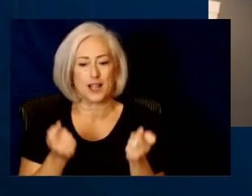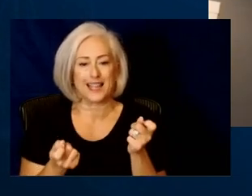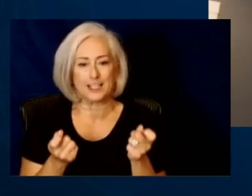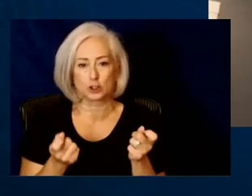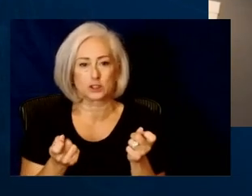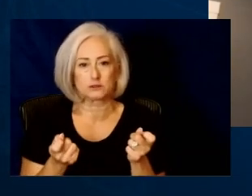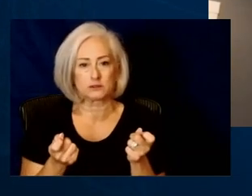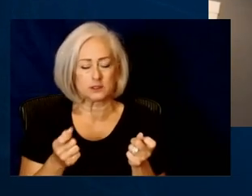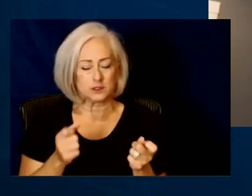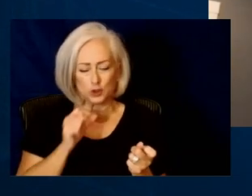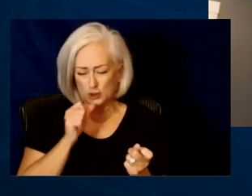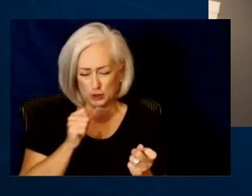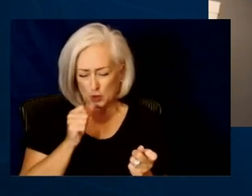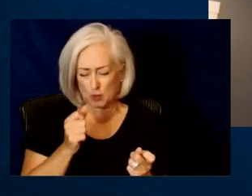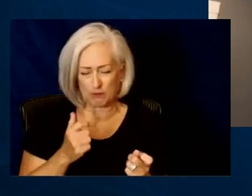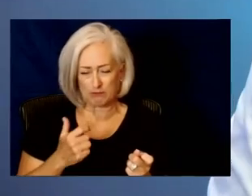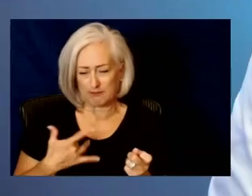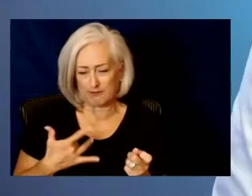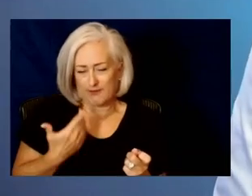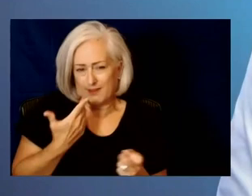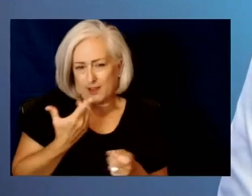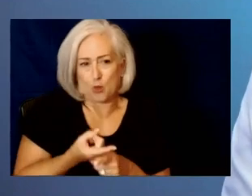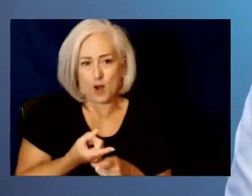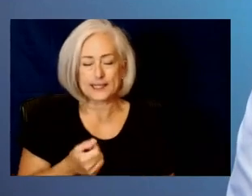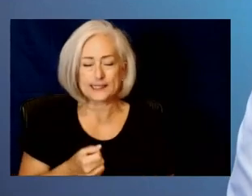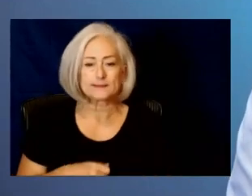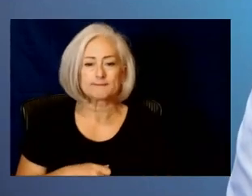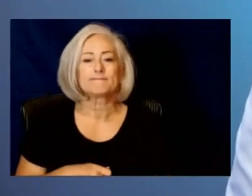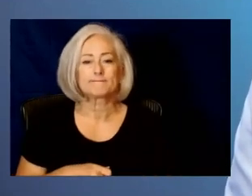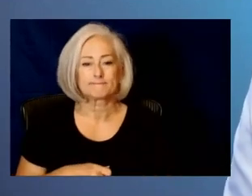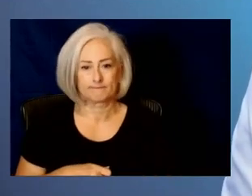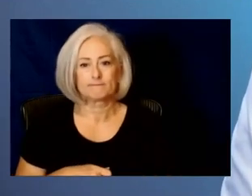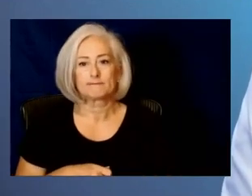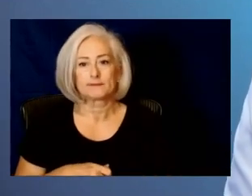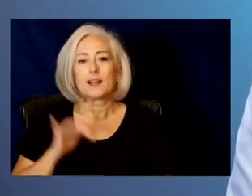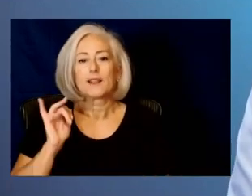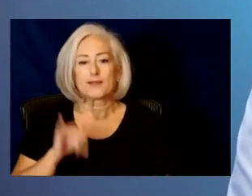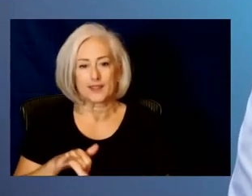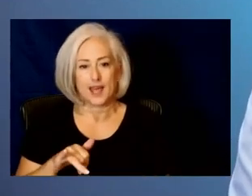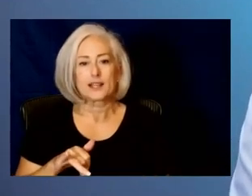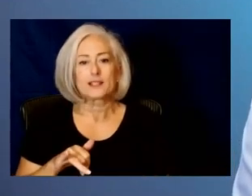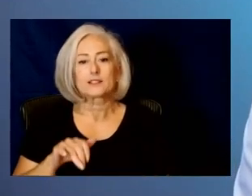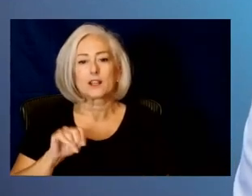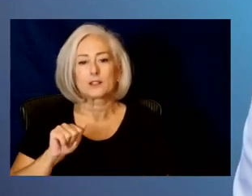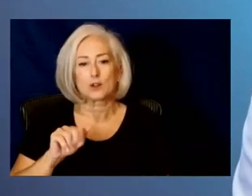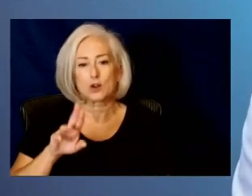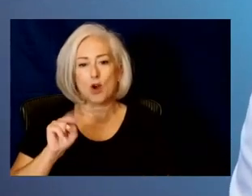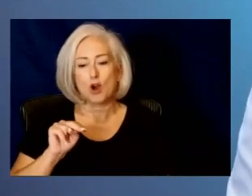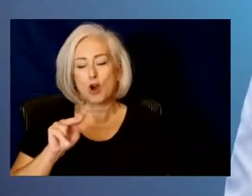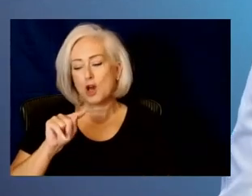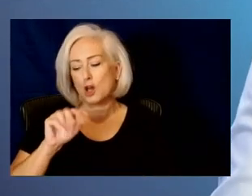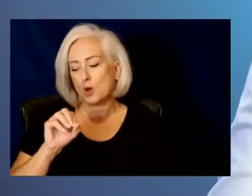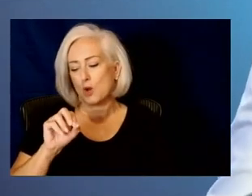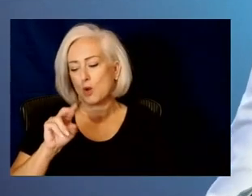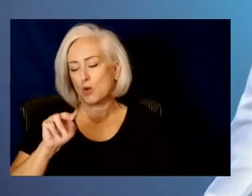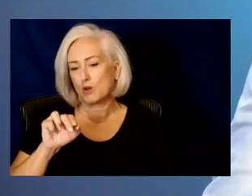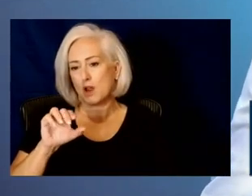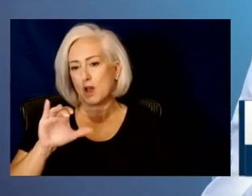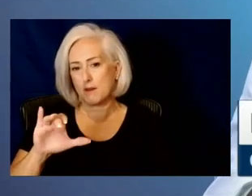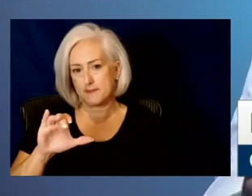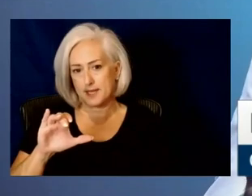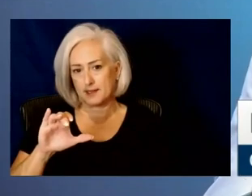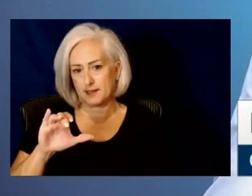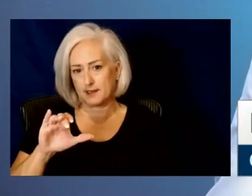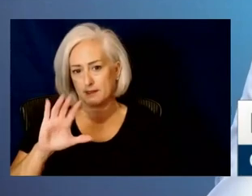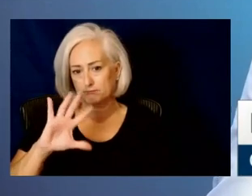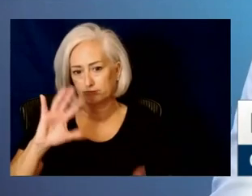mean, we classify this under the autonomic dysfunction that can occur with long COVID, which means that there can be